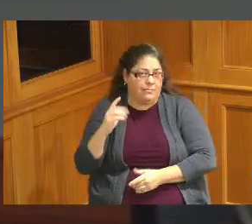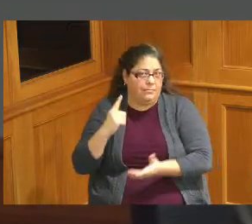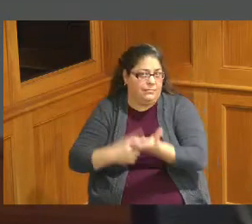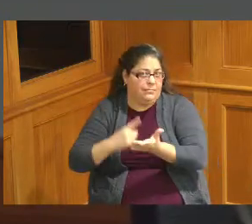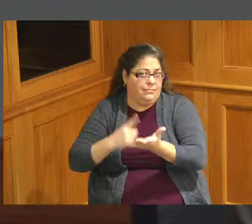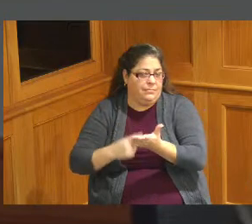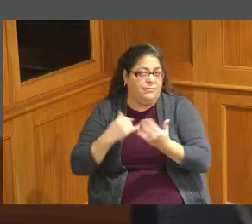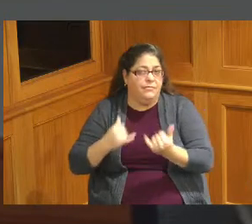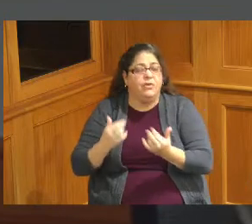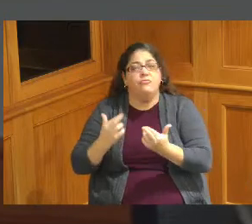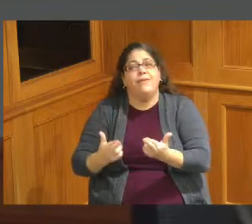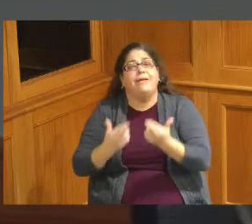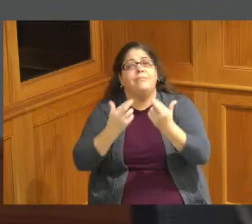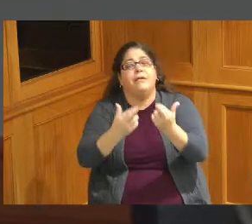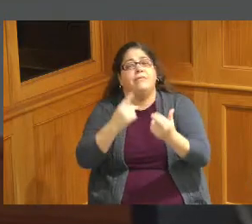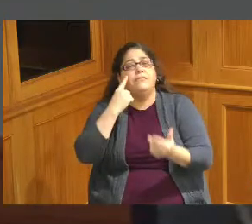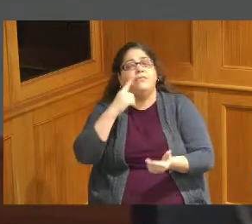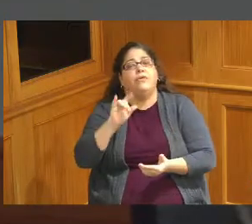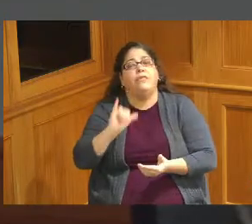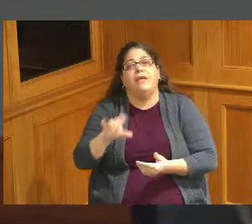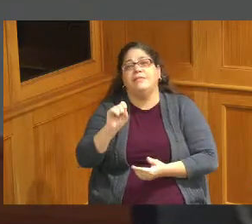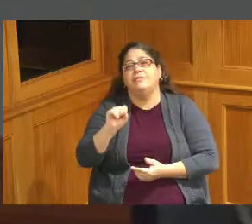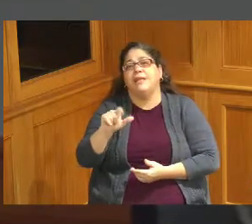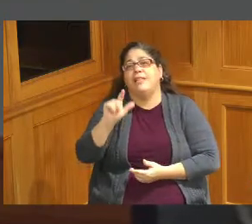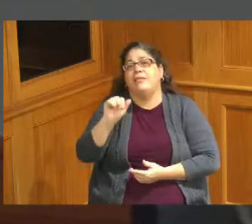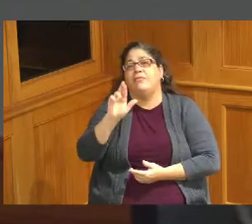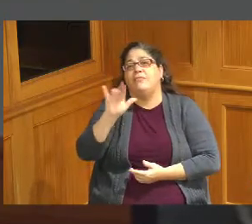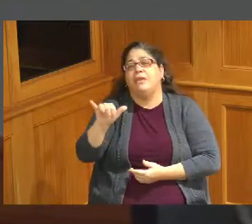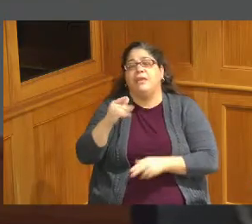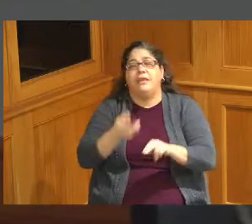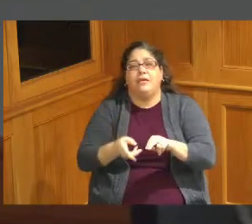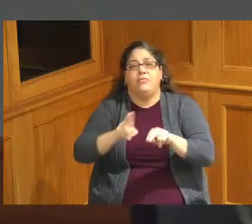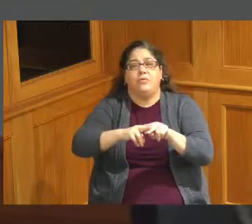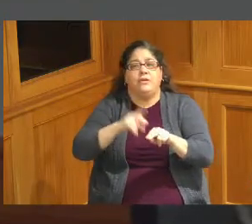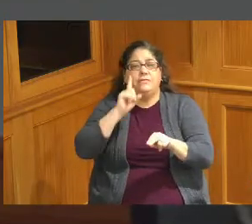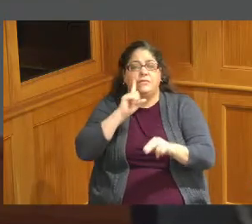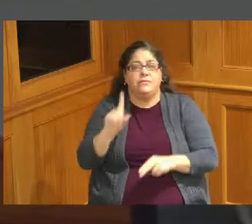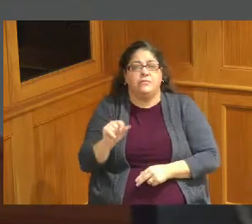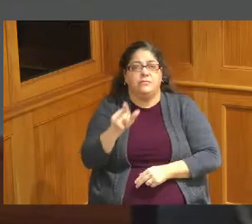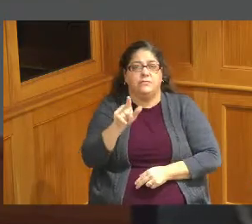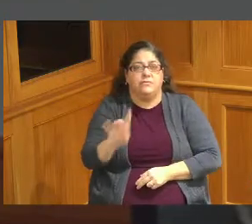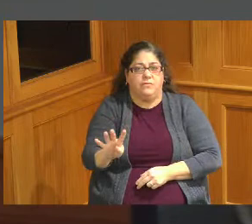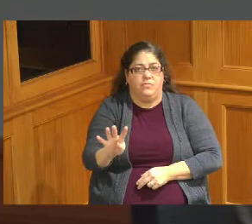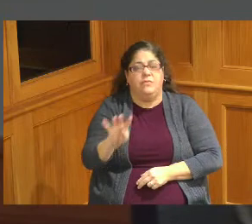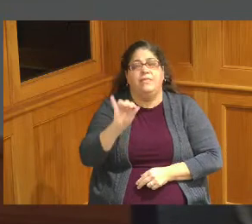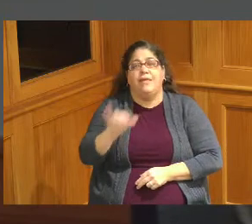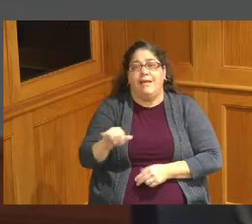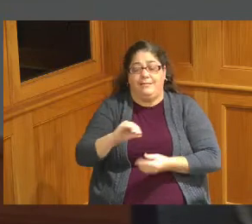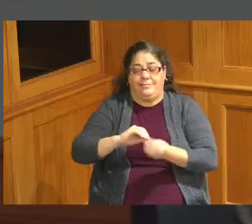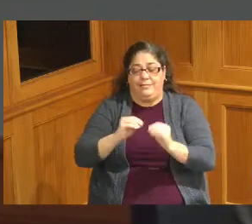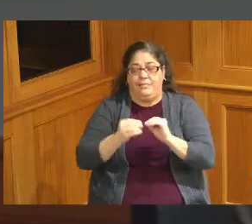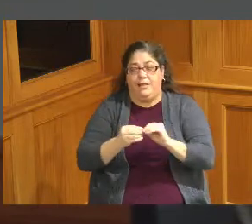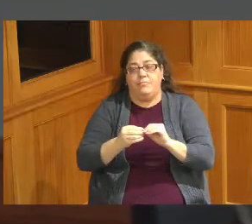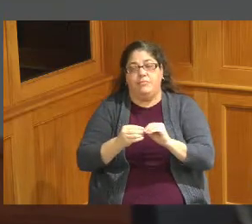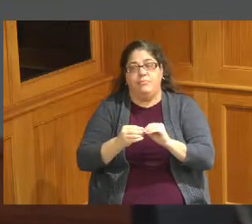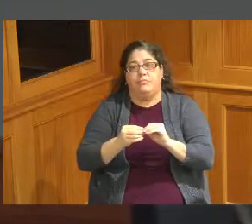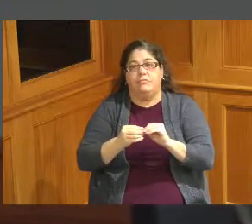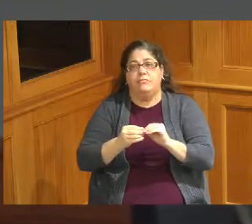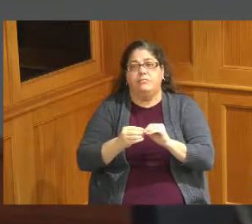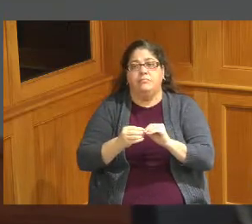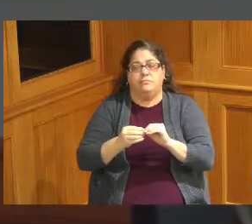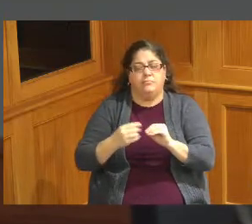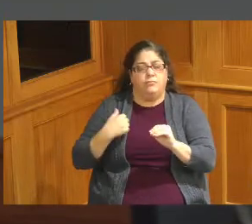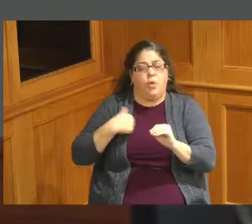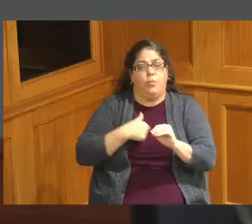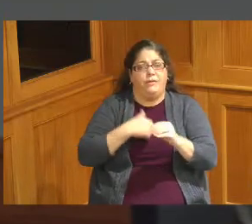budget is the recommended salary increase for 2024. That is a number that the administration is working with